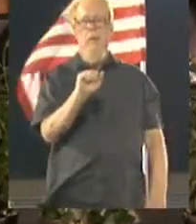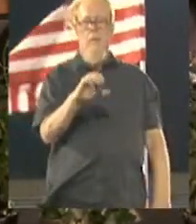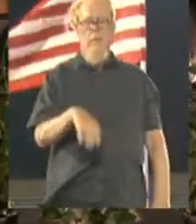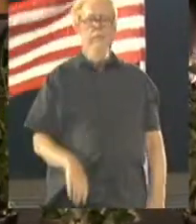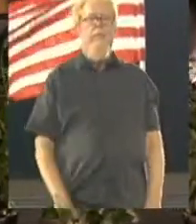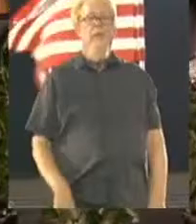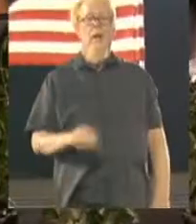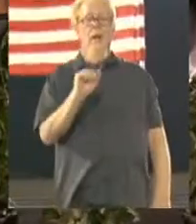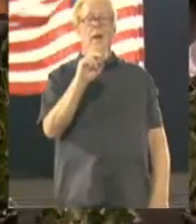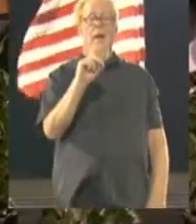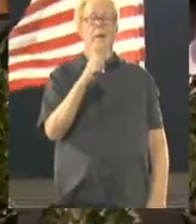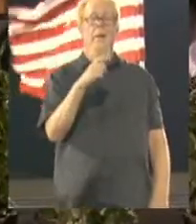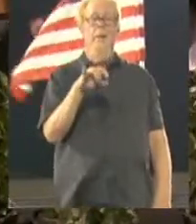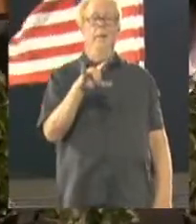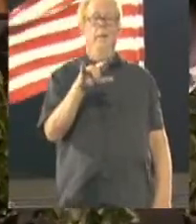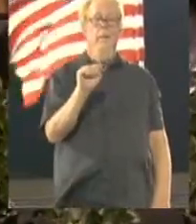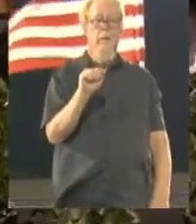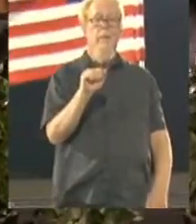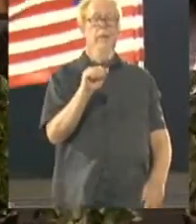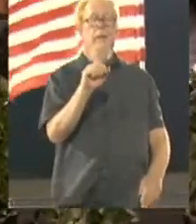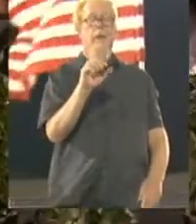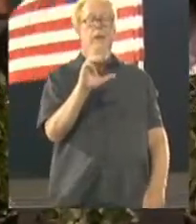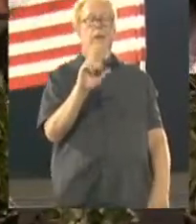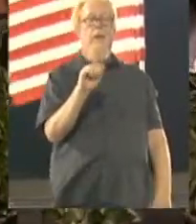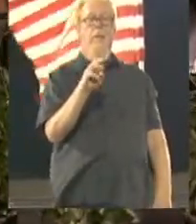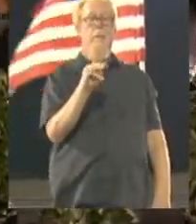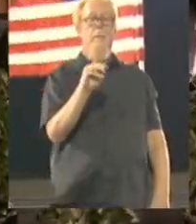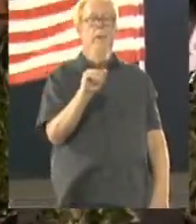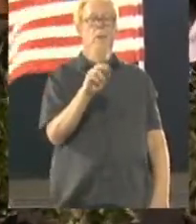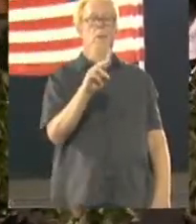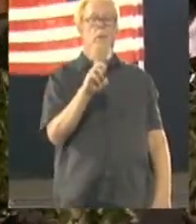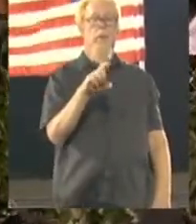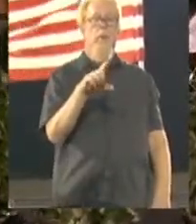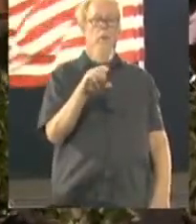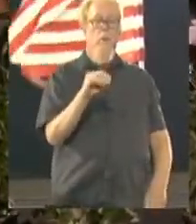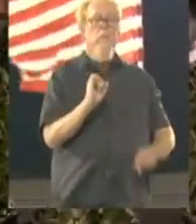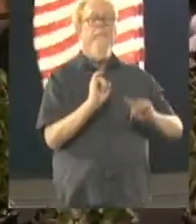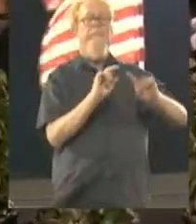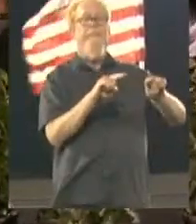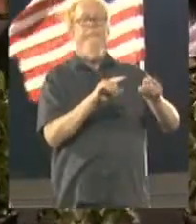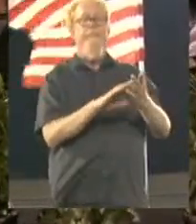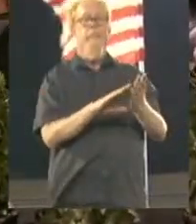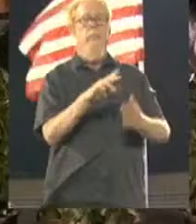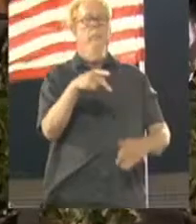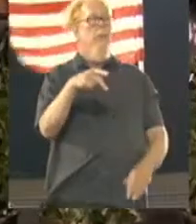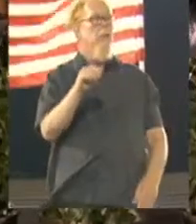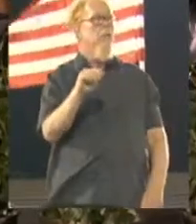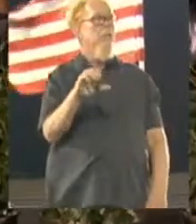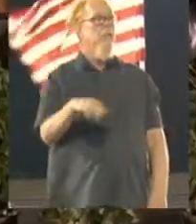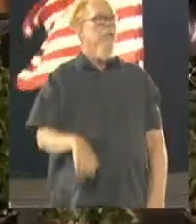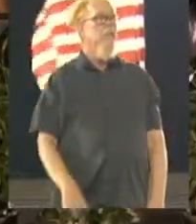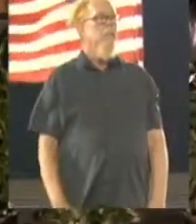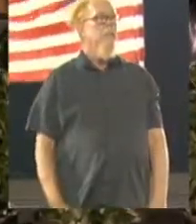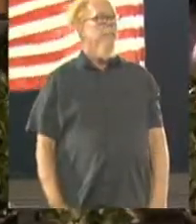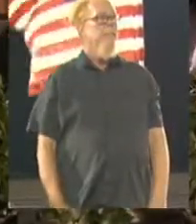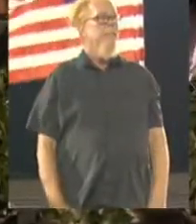Angelica Antoinette Jaramillo will be attending Palo Alto College.